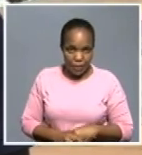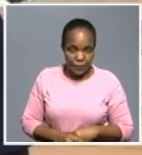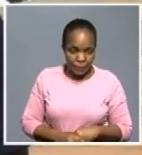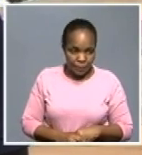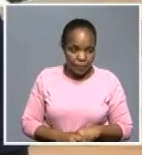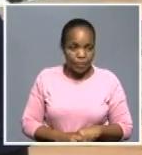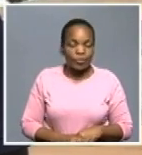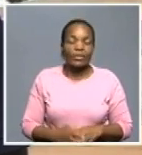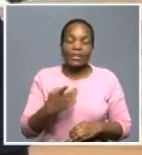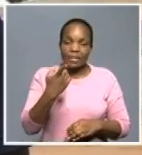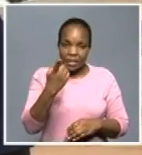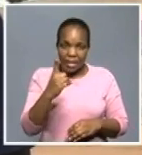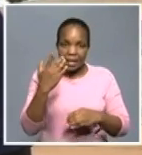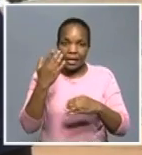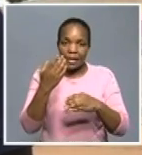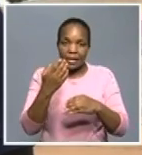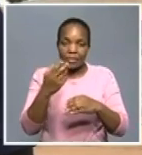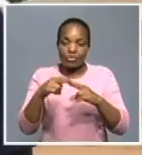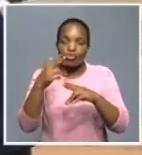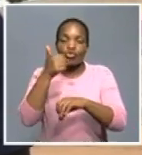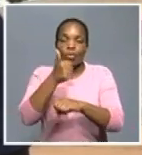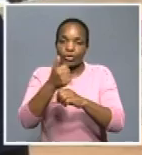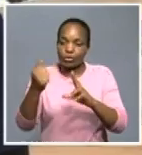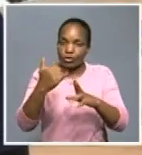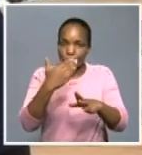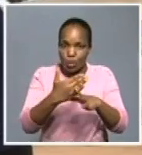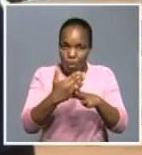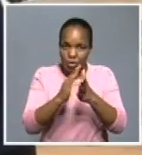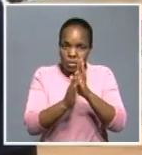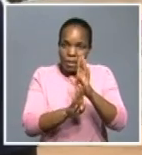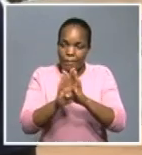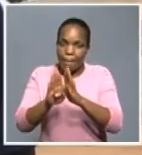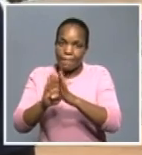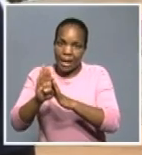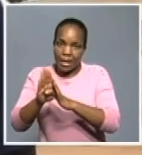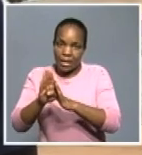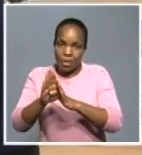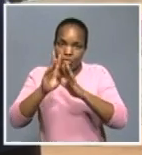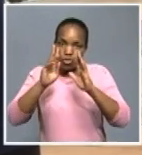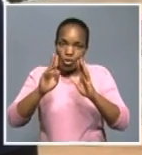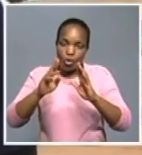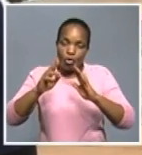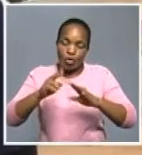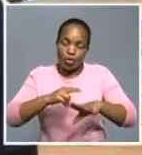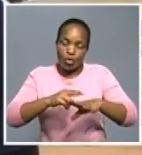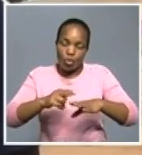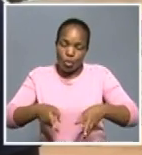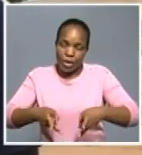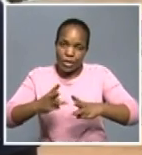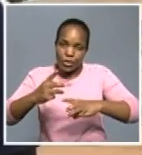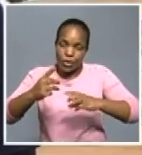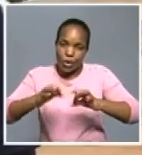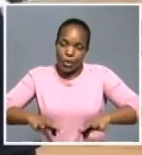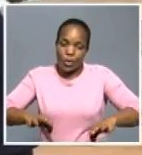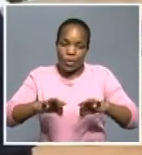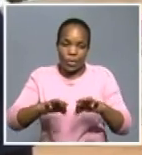are also making sure that job creation is also been increased through these agricultural products. So yes, Luderitz itself has